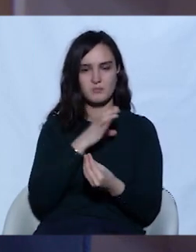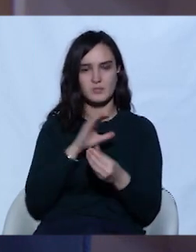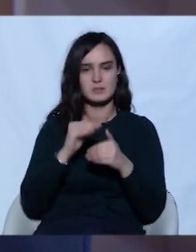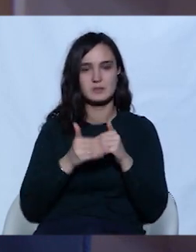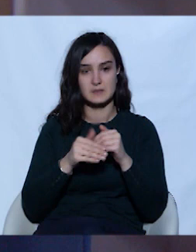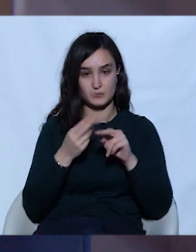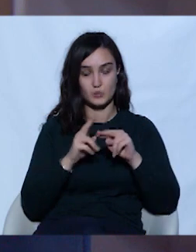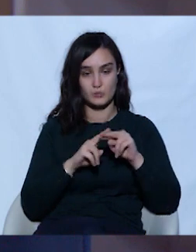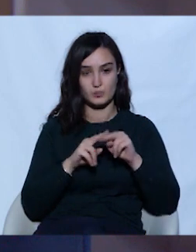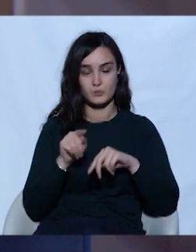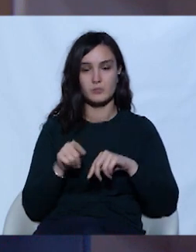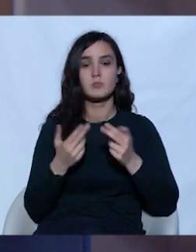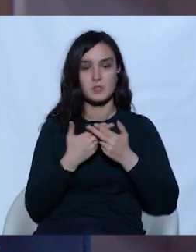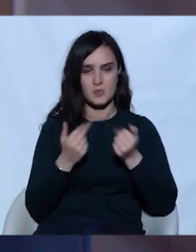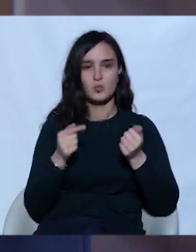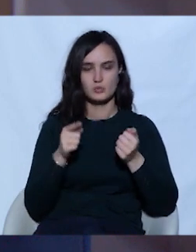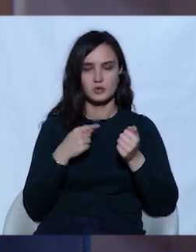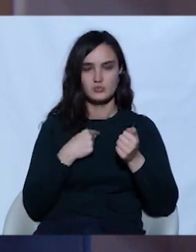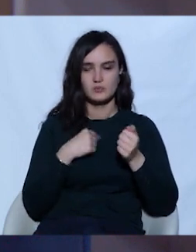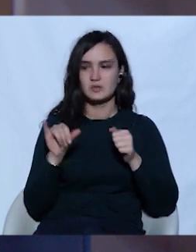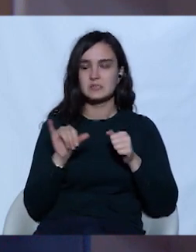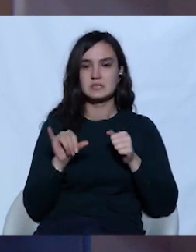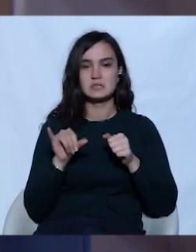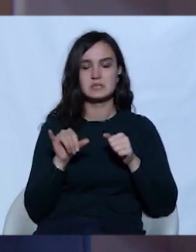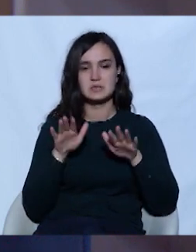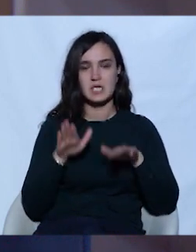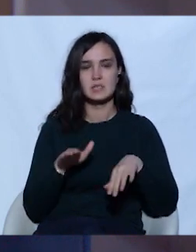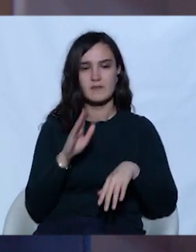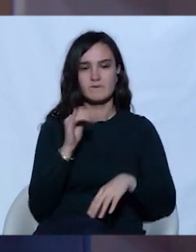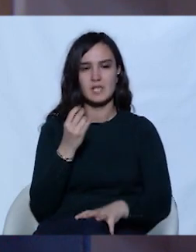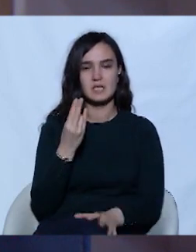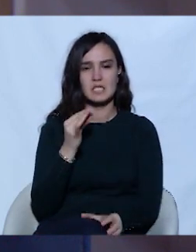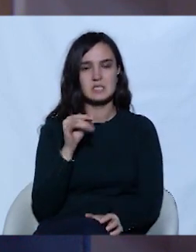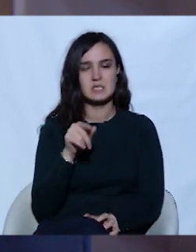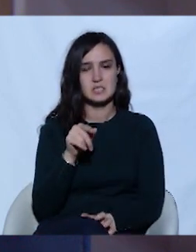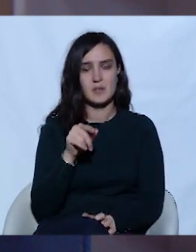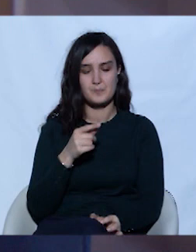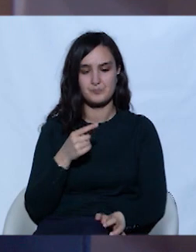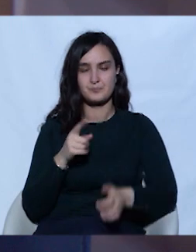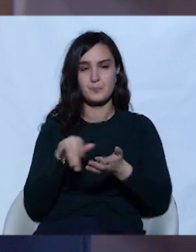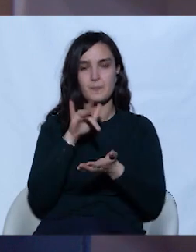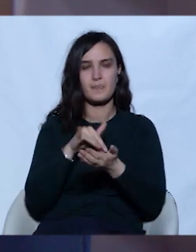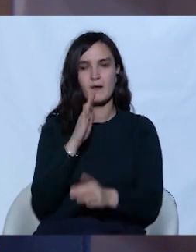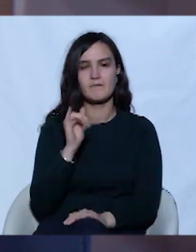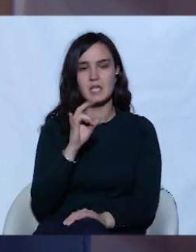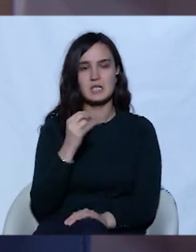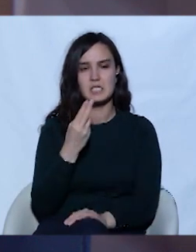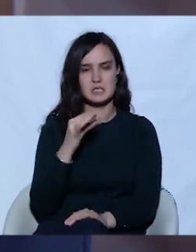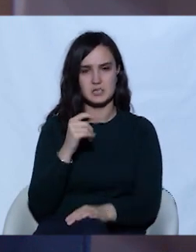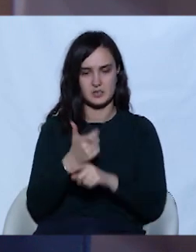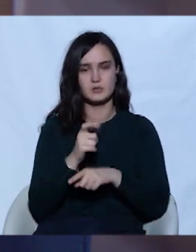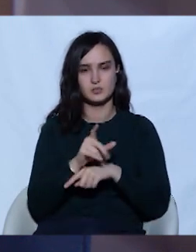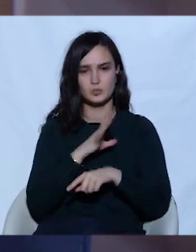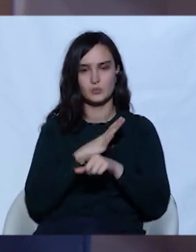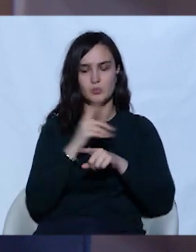because, of course, we're really following Emma's story. And those different women-dominated spheres include